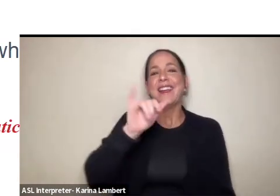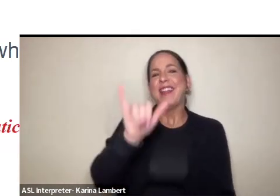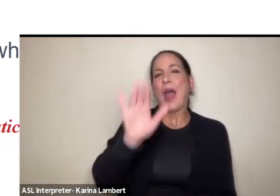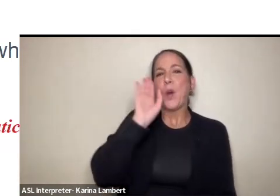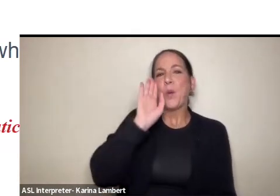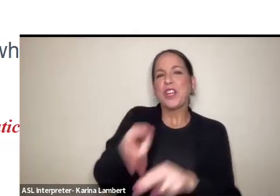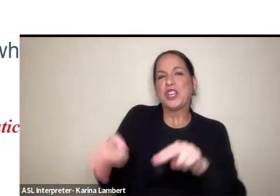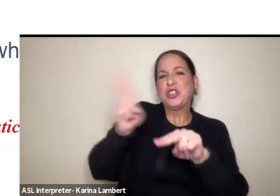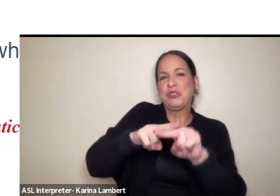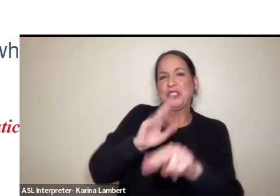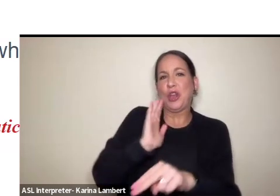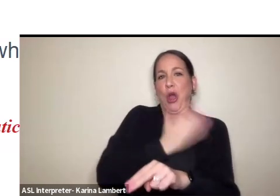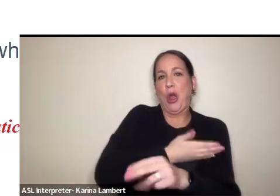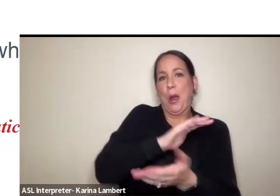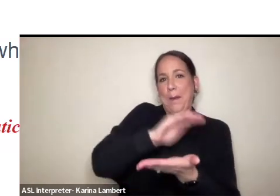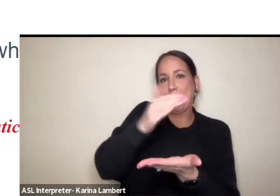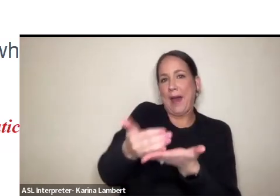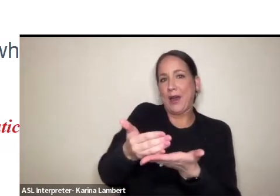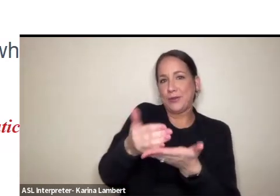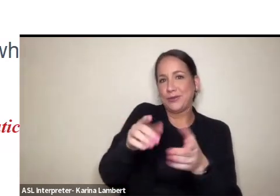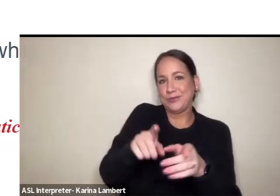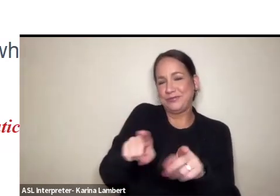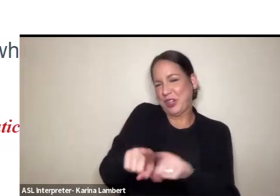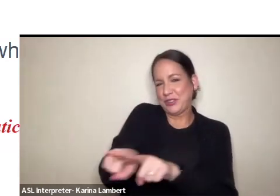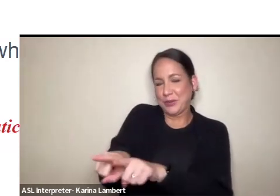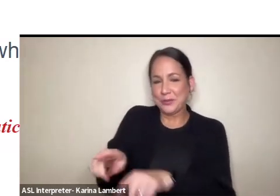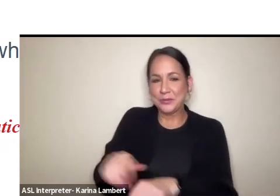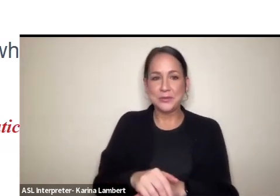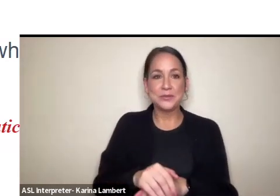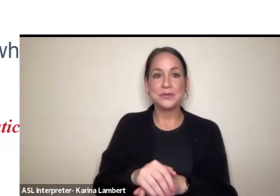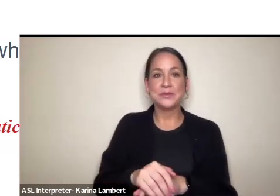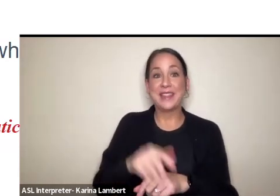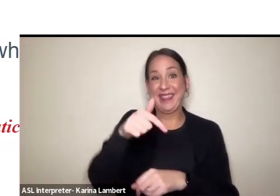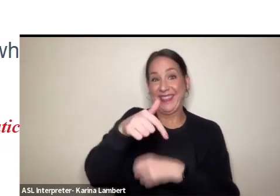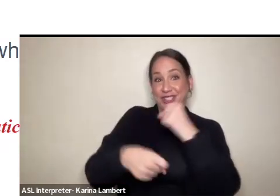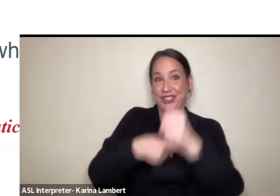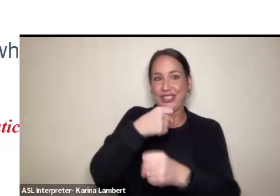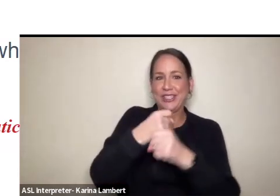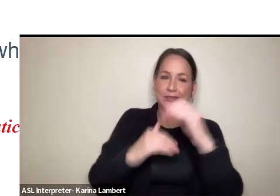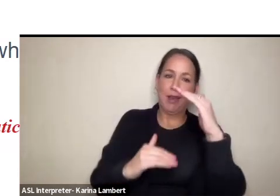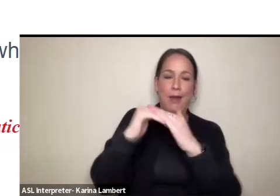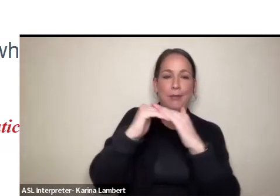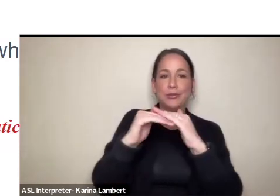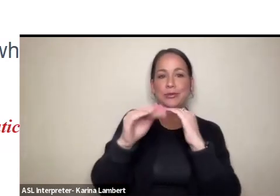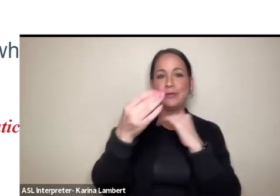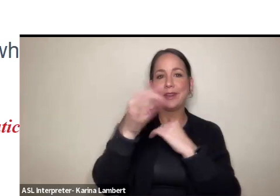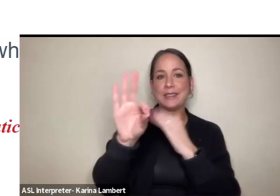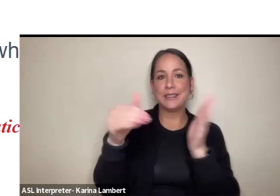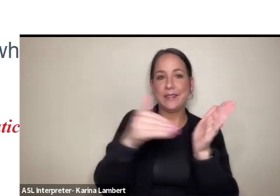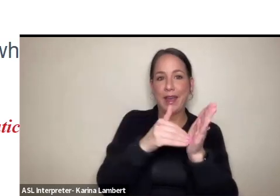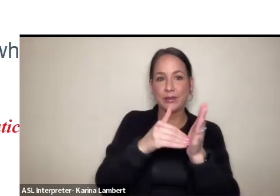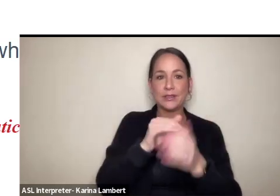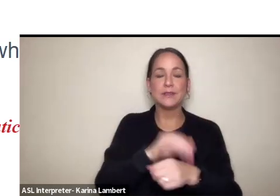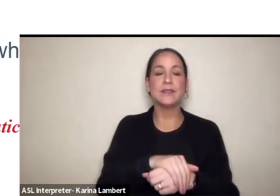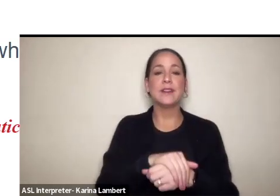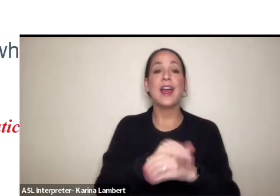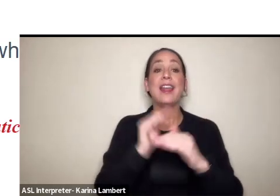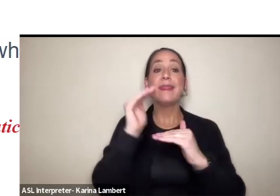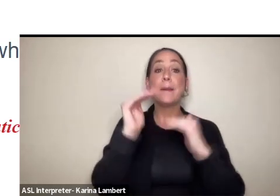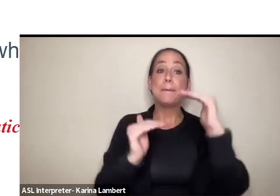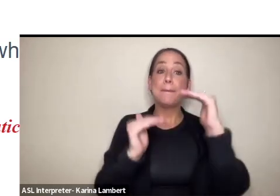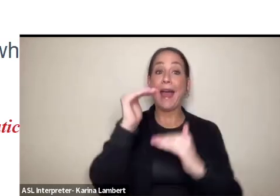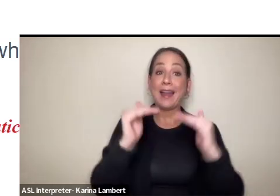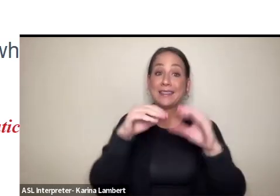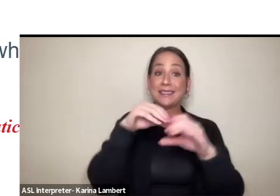limit as well. So this year, it's up to $19,000. The balance in the ABLE account can continue